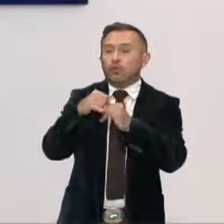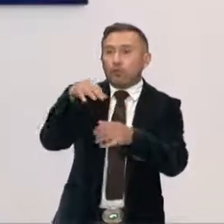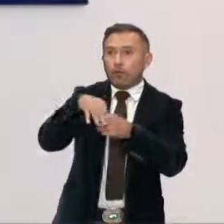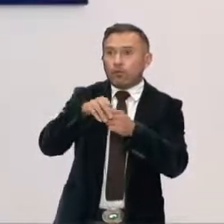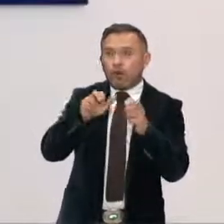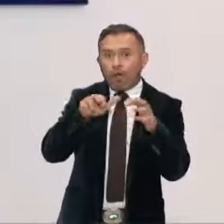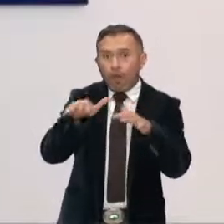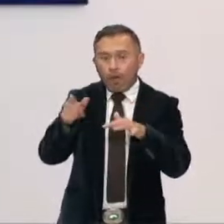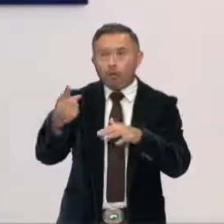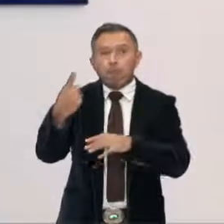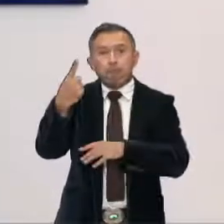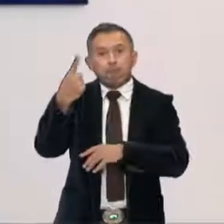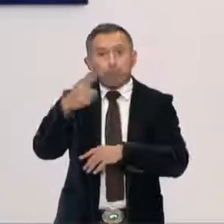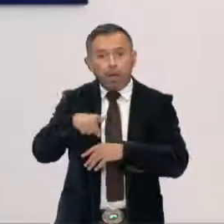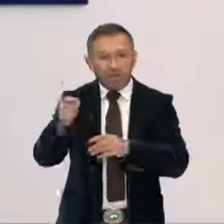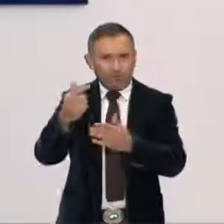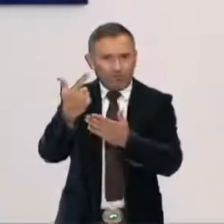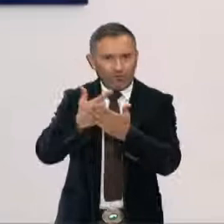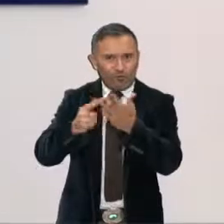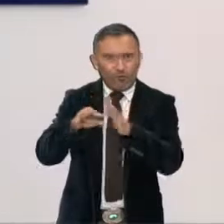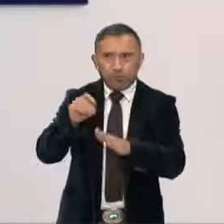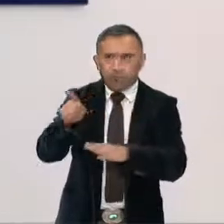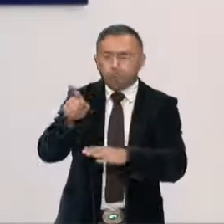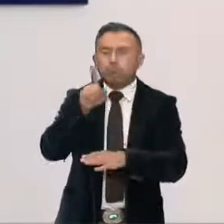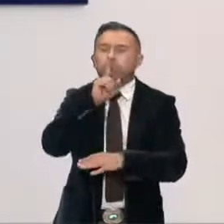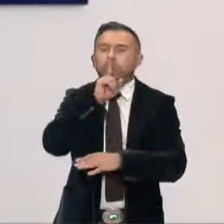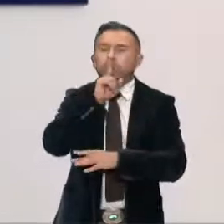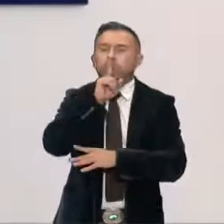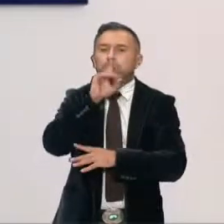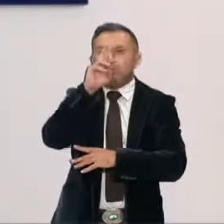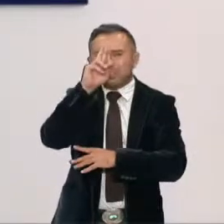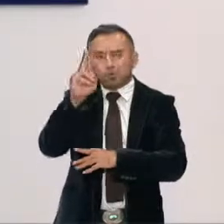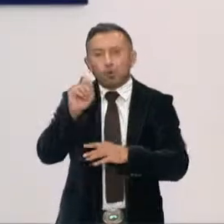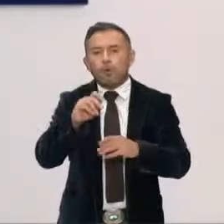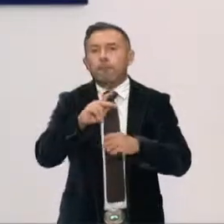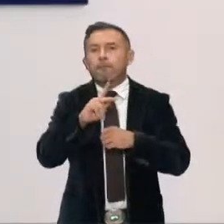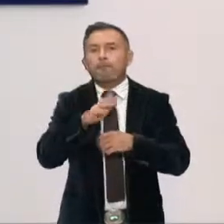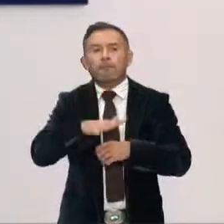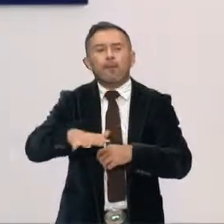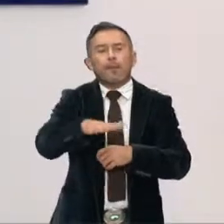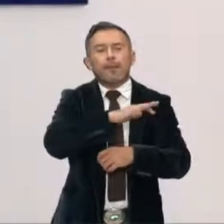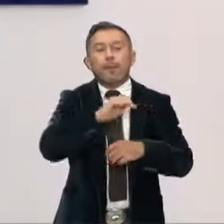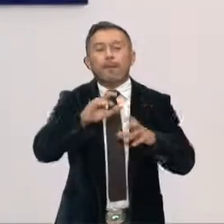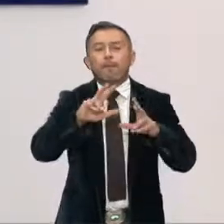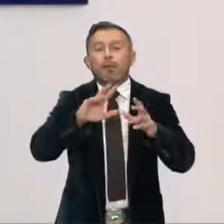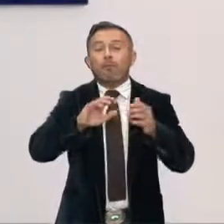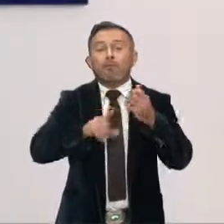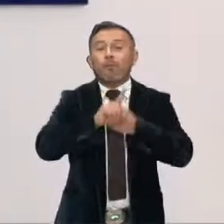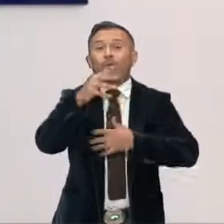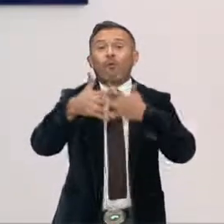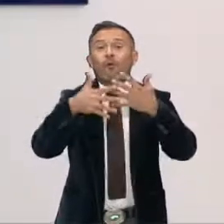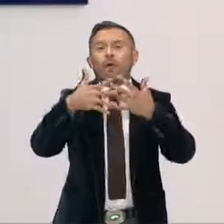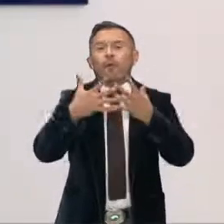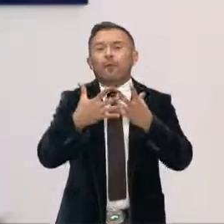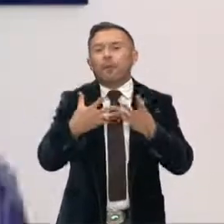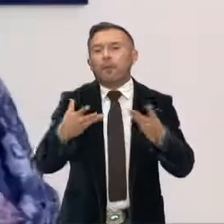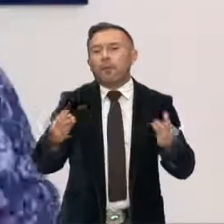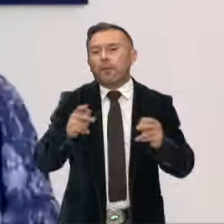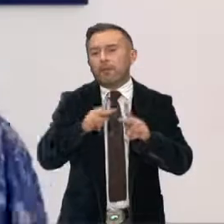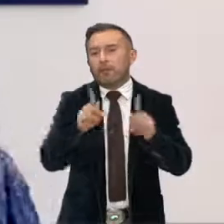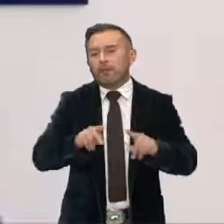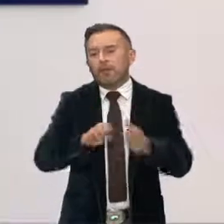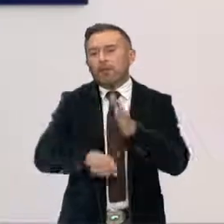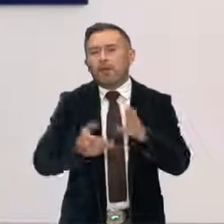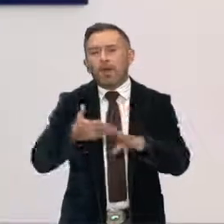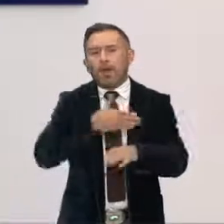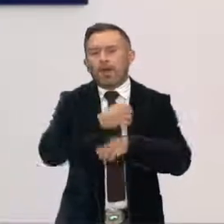facing this institutional situation. They have adhered to all this because they want everything to be